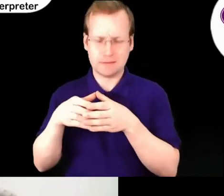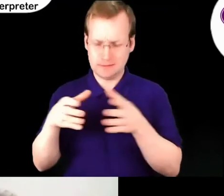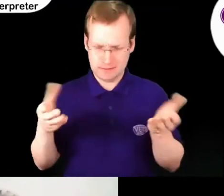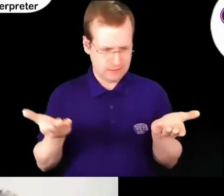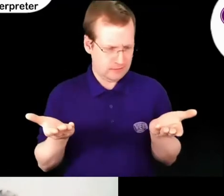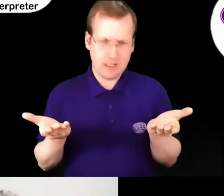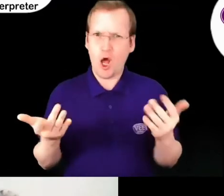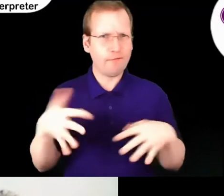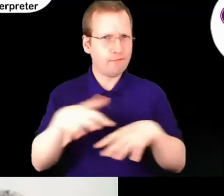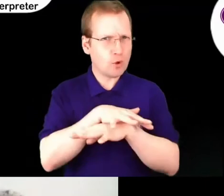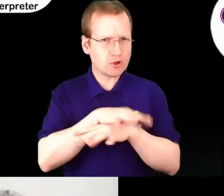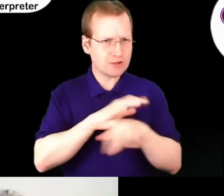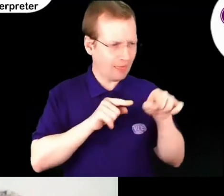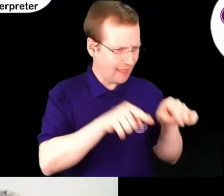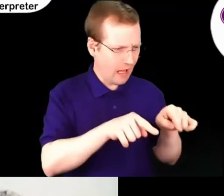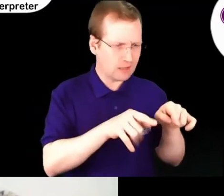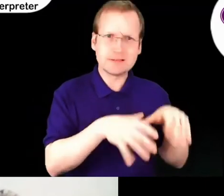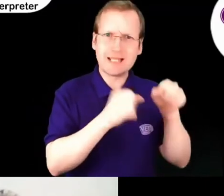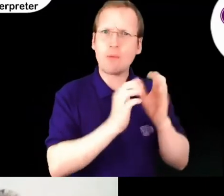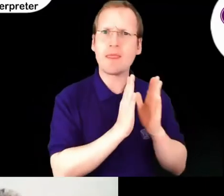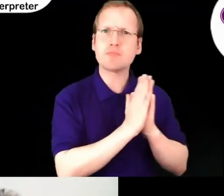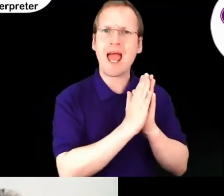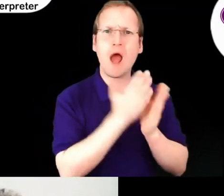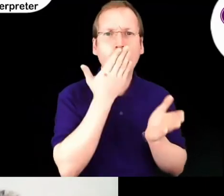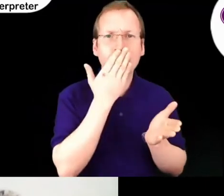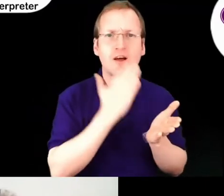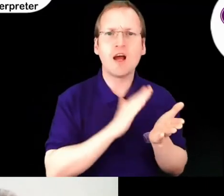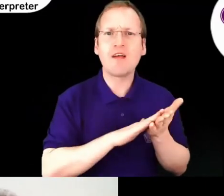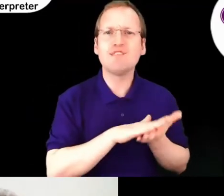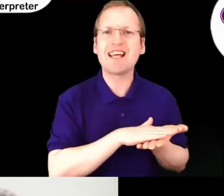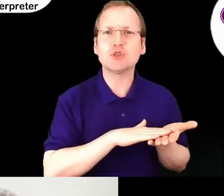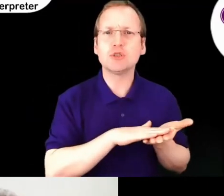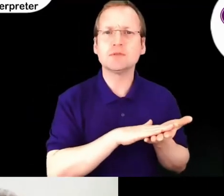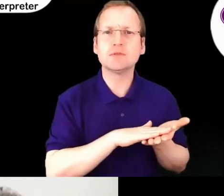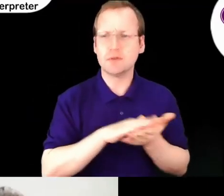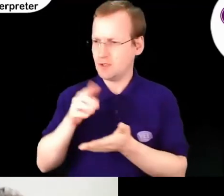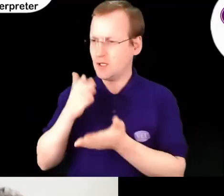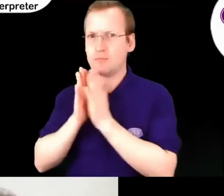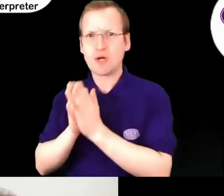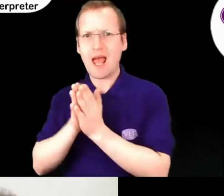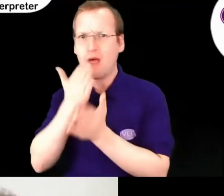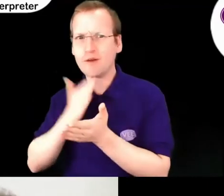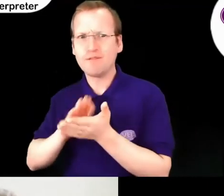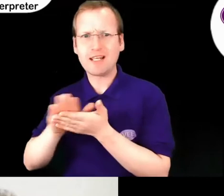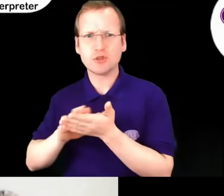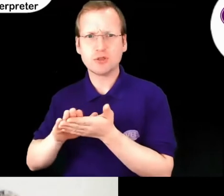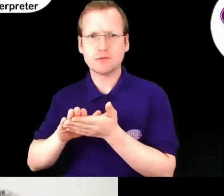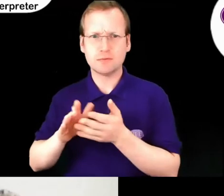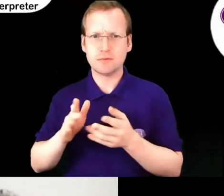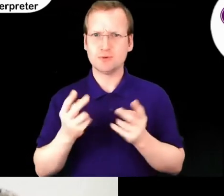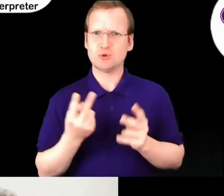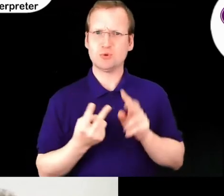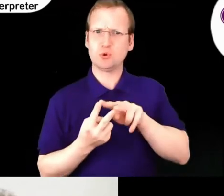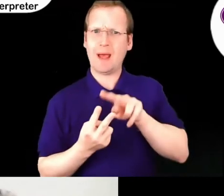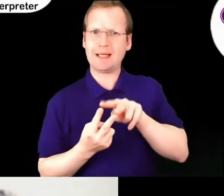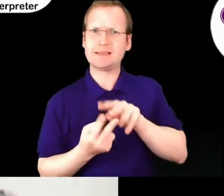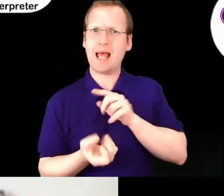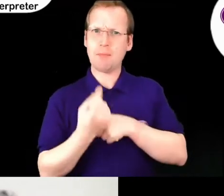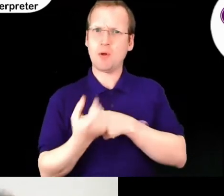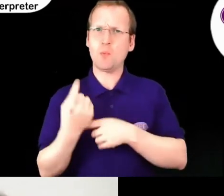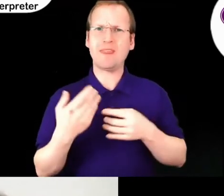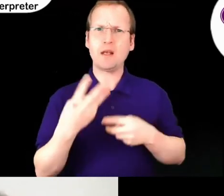religion was that each of these began with a prayer of confession three times within 3 hours. And once when I was